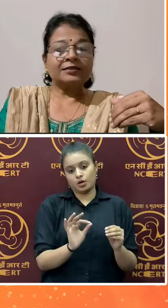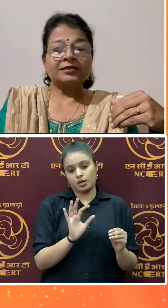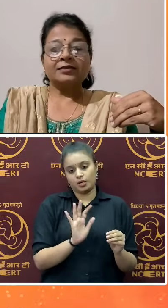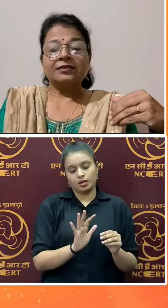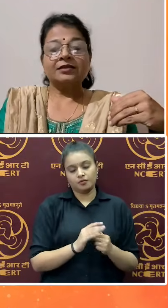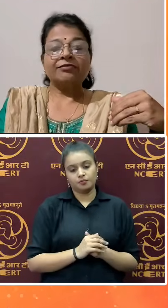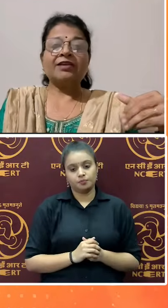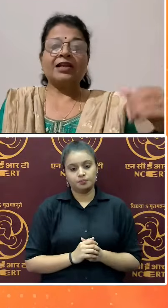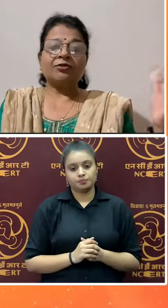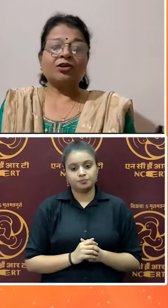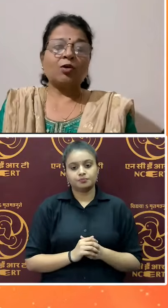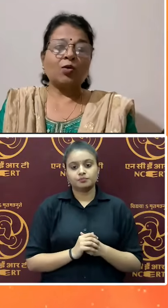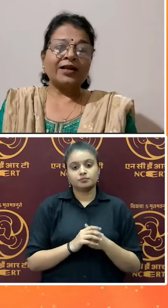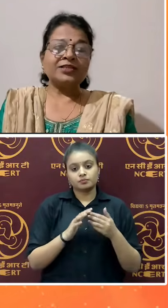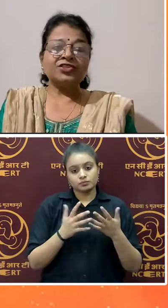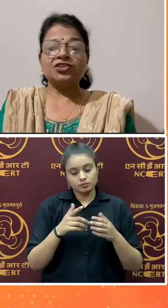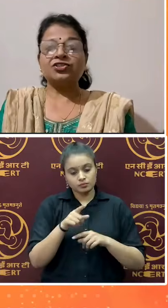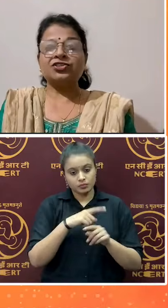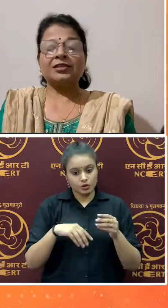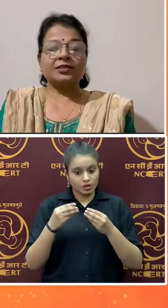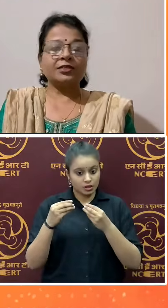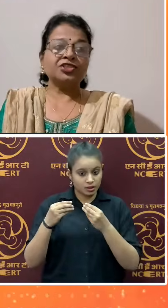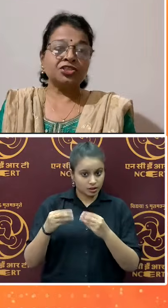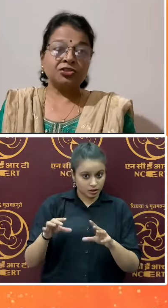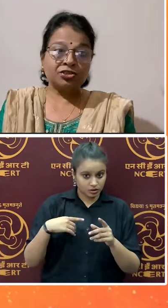And we will have to avoid